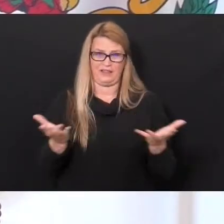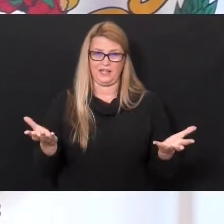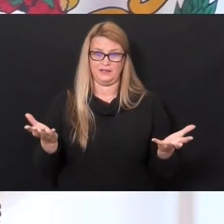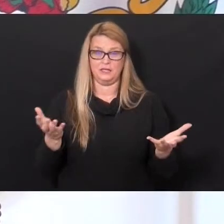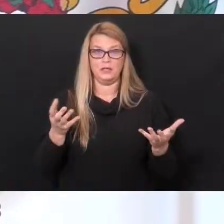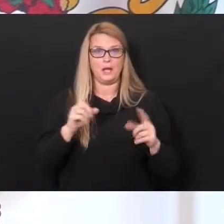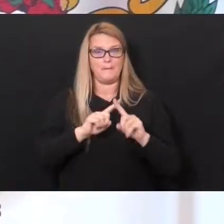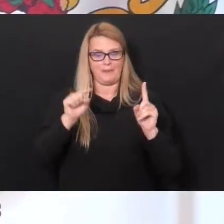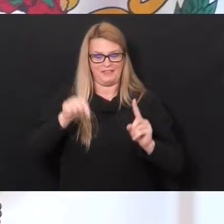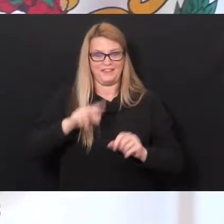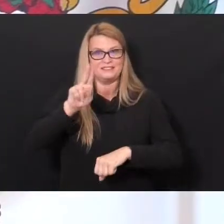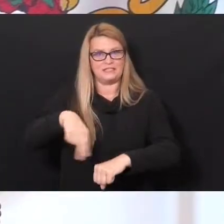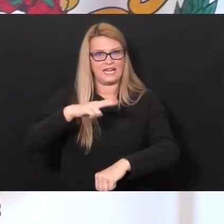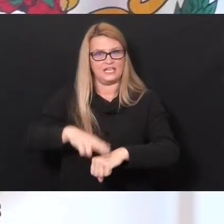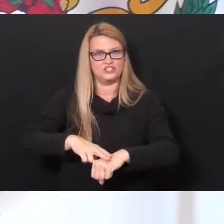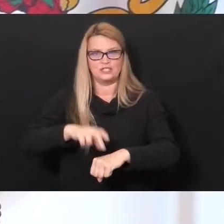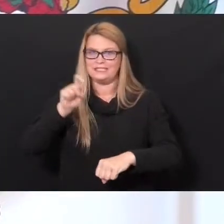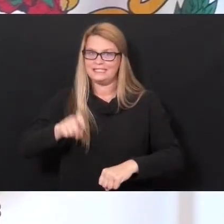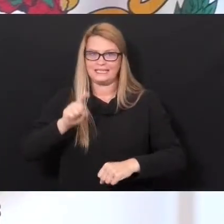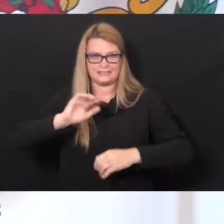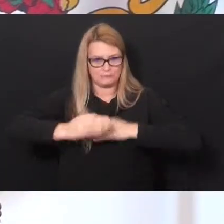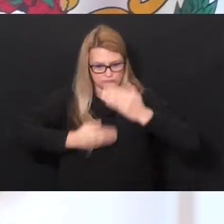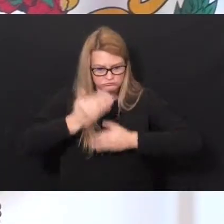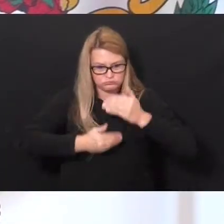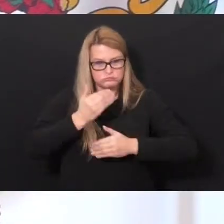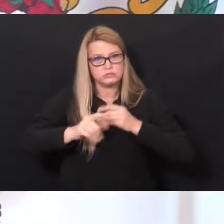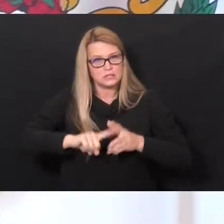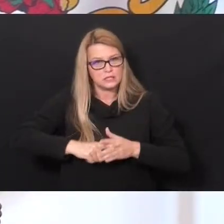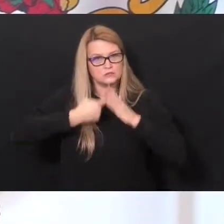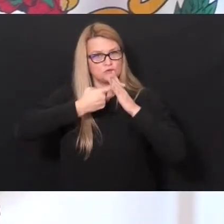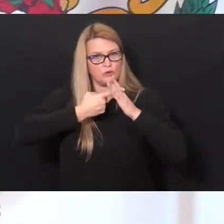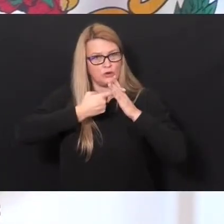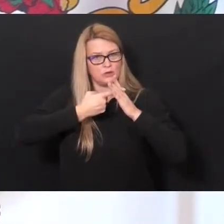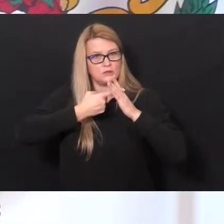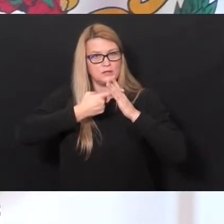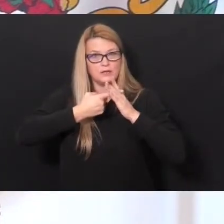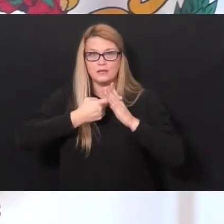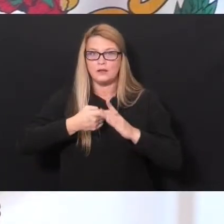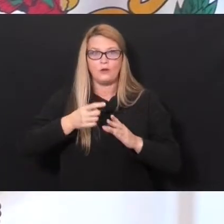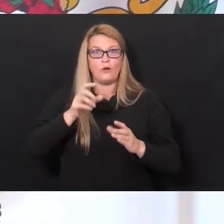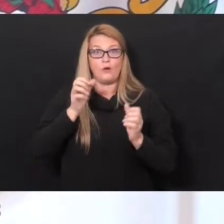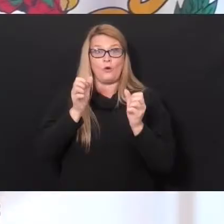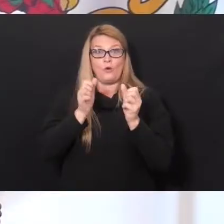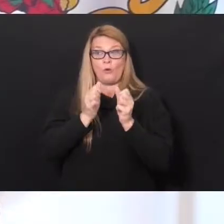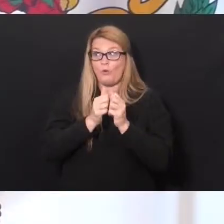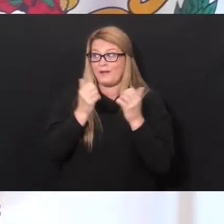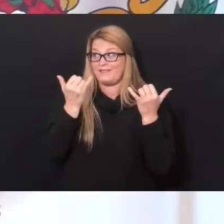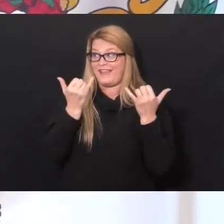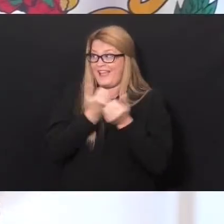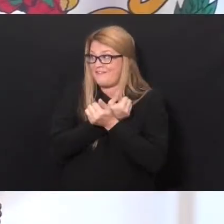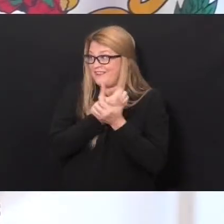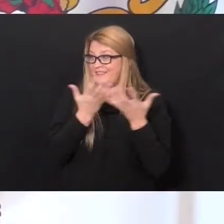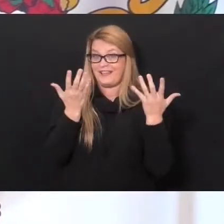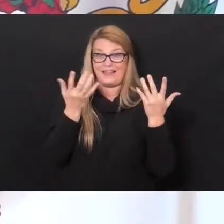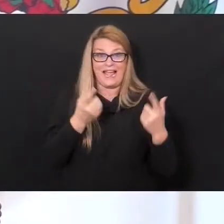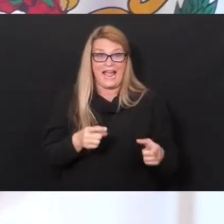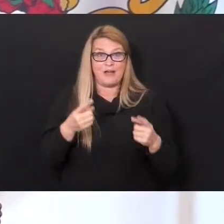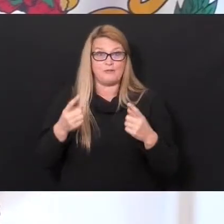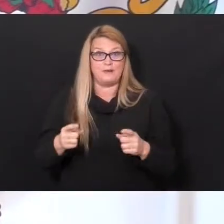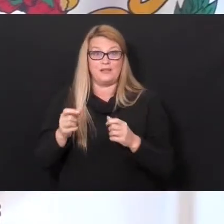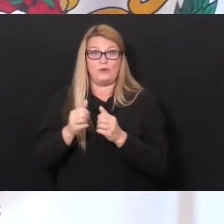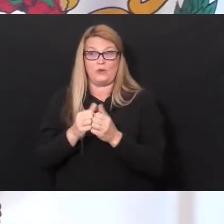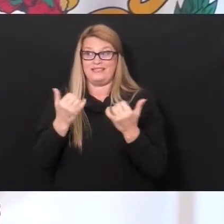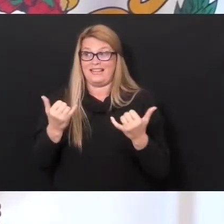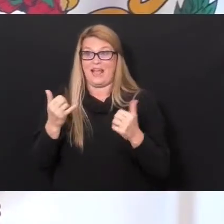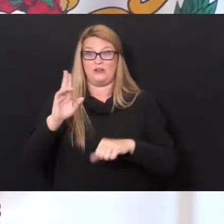needs a jump start and really and truly with the magnitude of the national debt